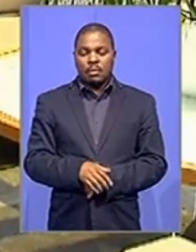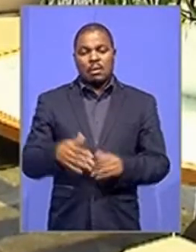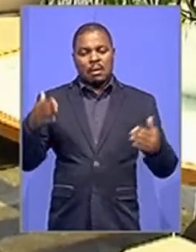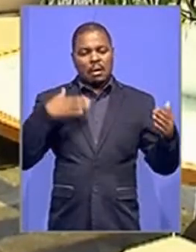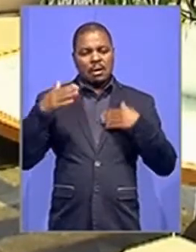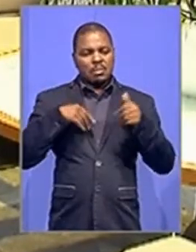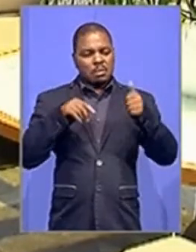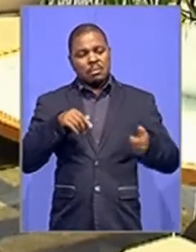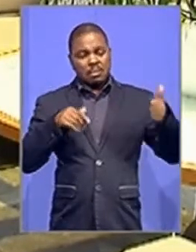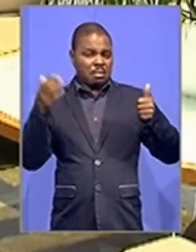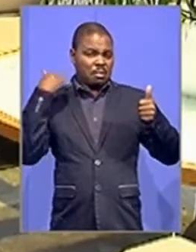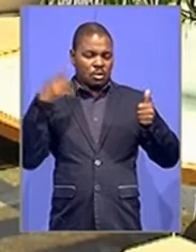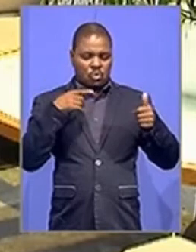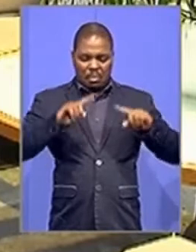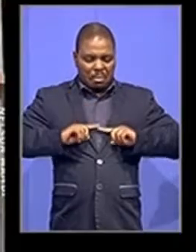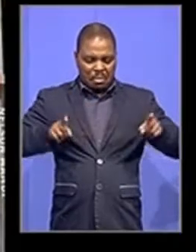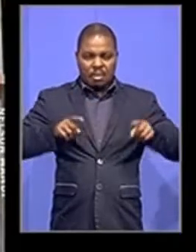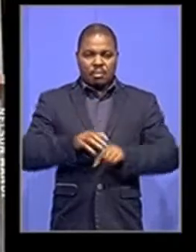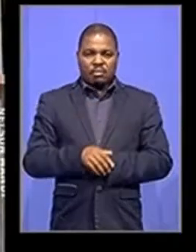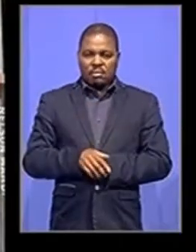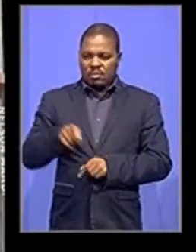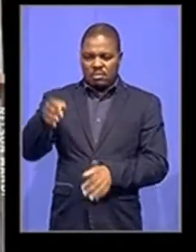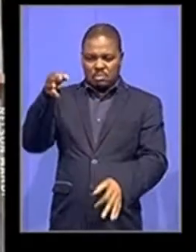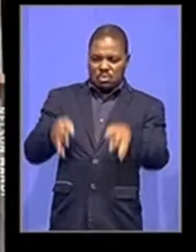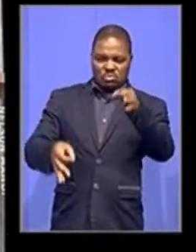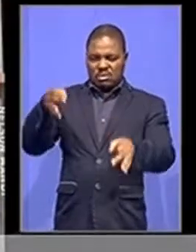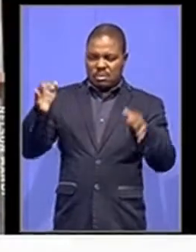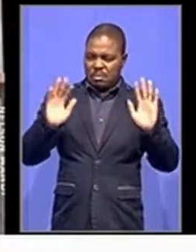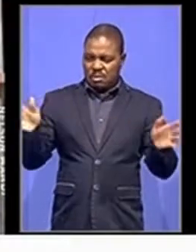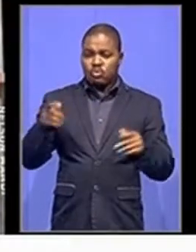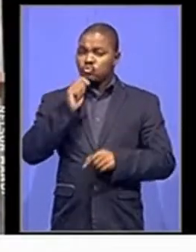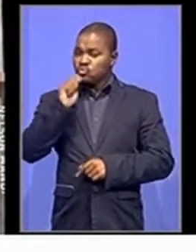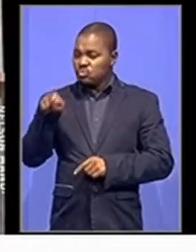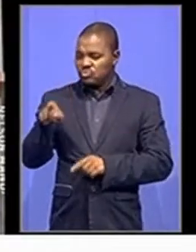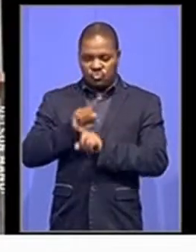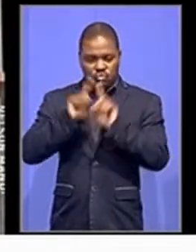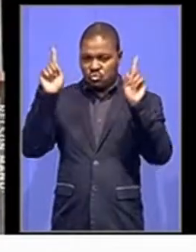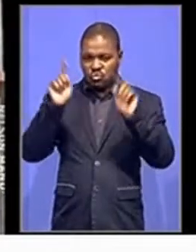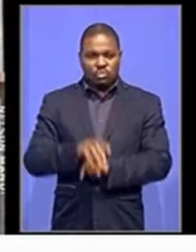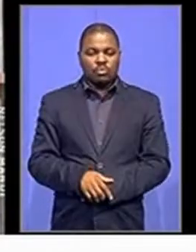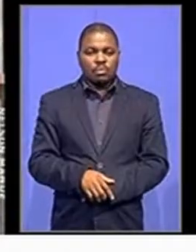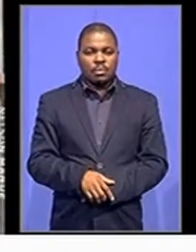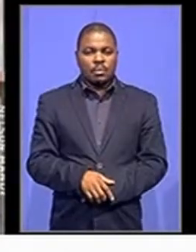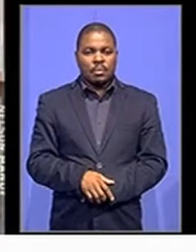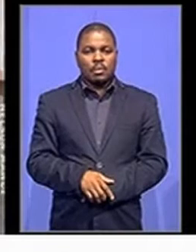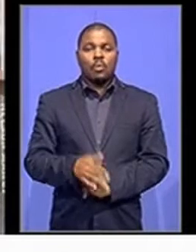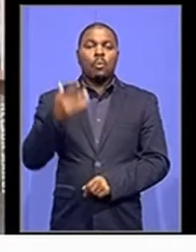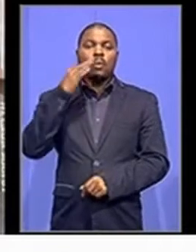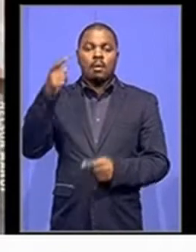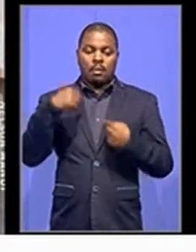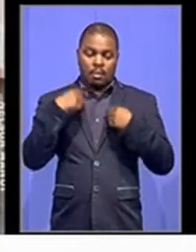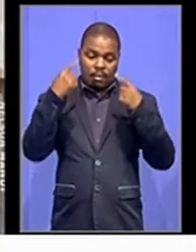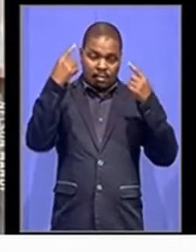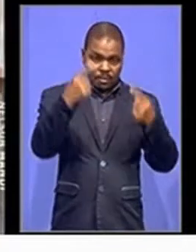ganeditse seo. They are just politicking. There is no truth in what they are saying in relation to 44 billion. When we came